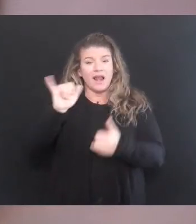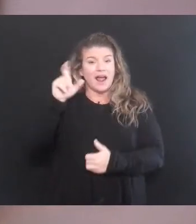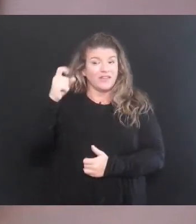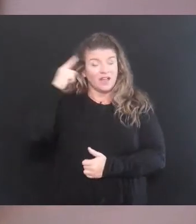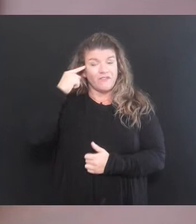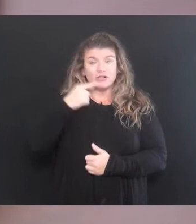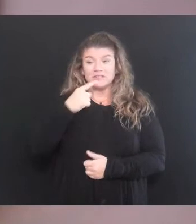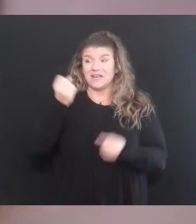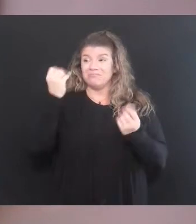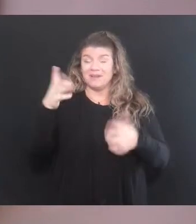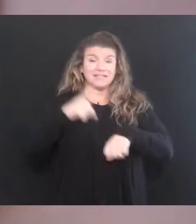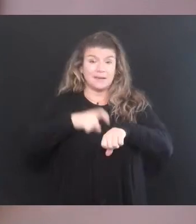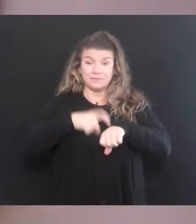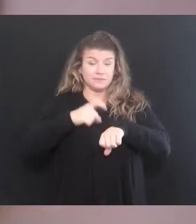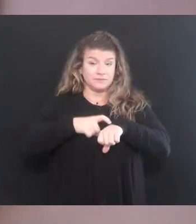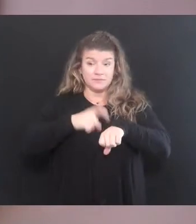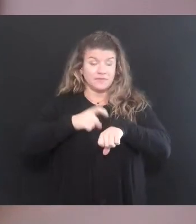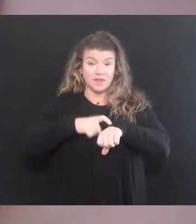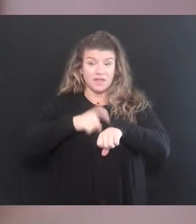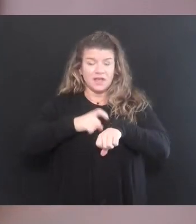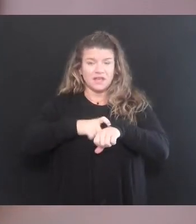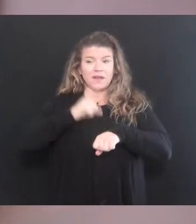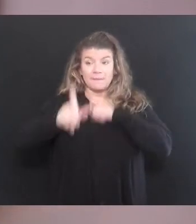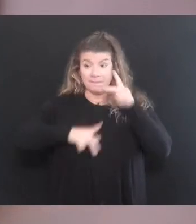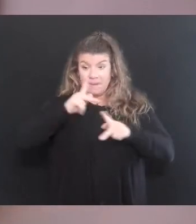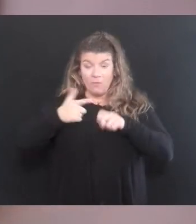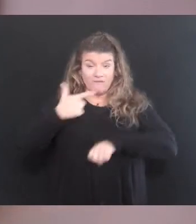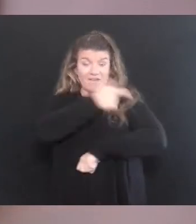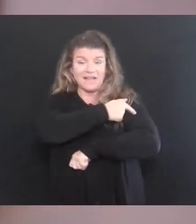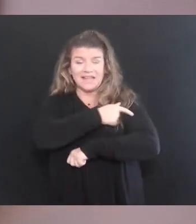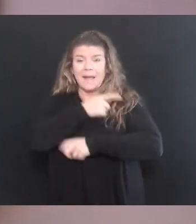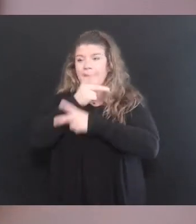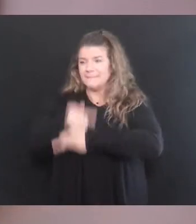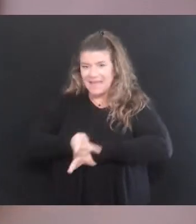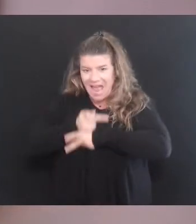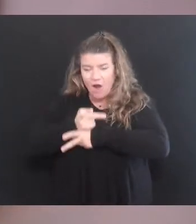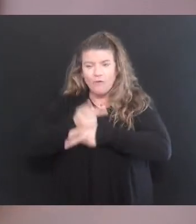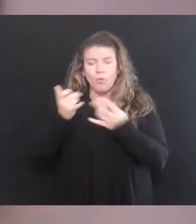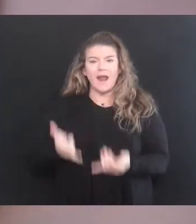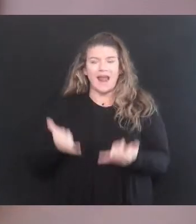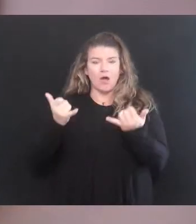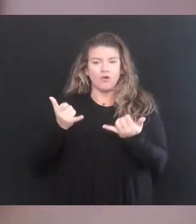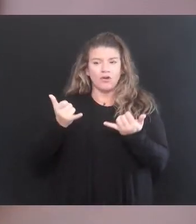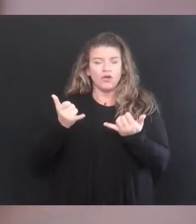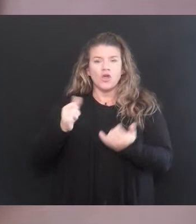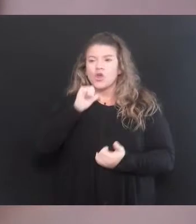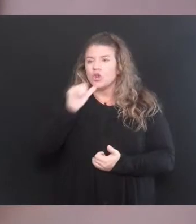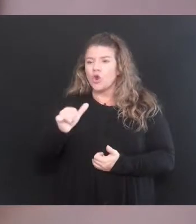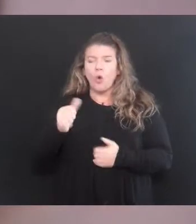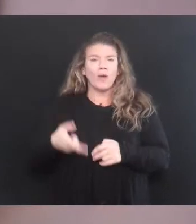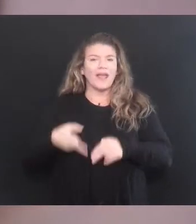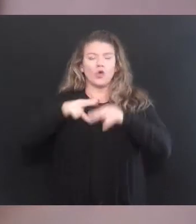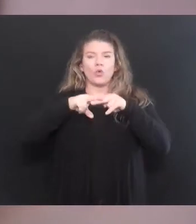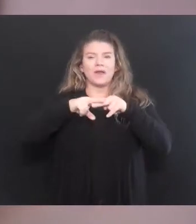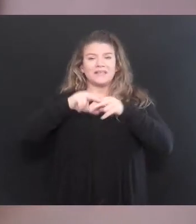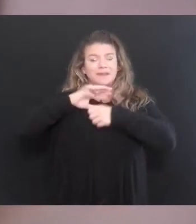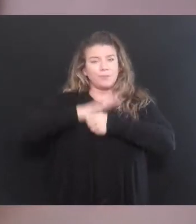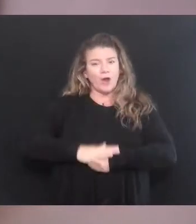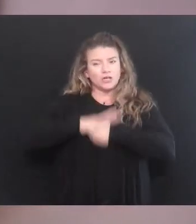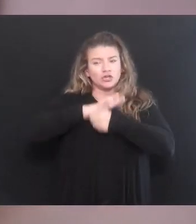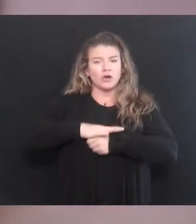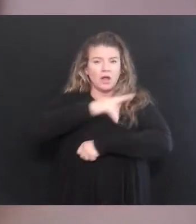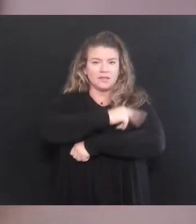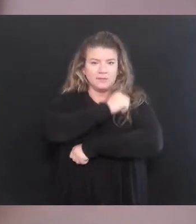many, many times, to get folks vaccinated, be careful right now, and don't increase the pressure on our